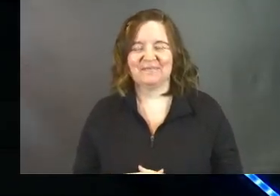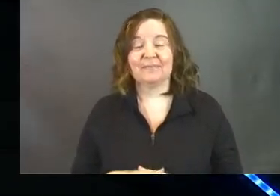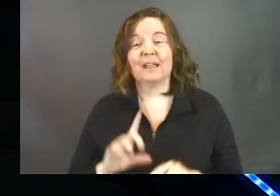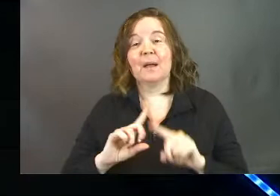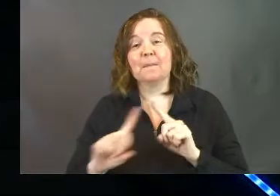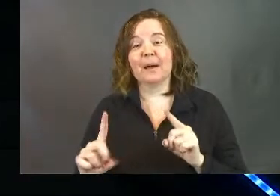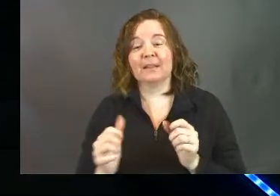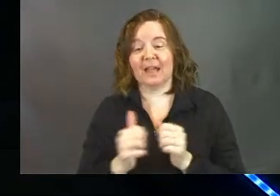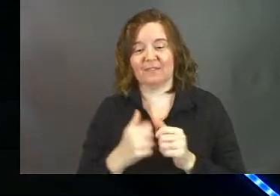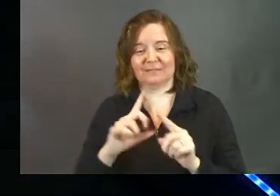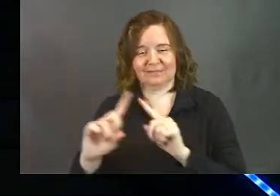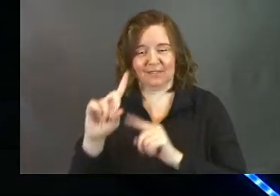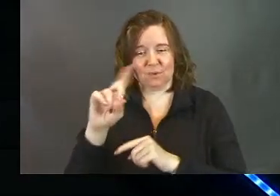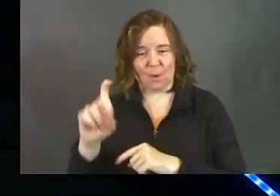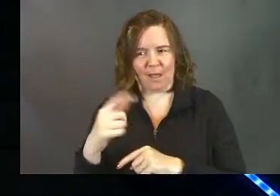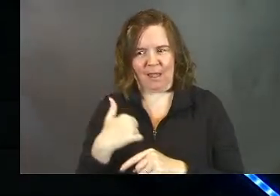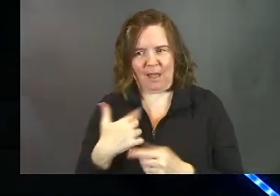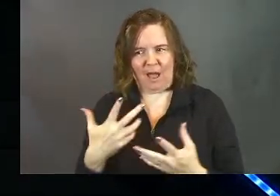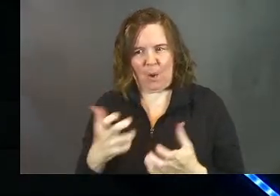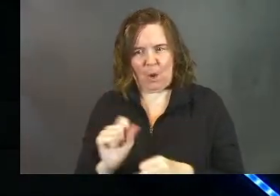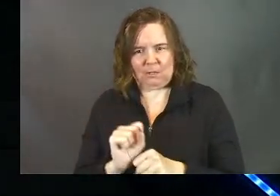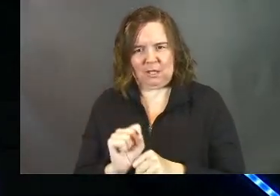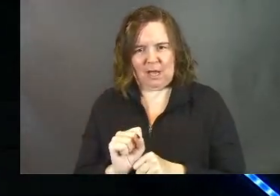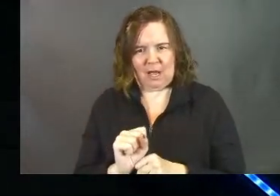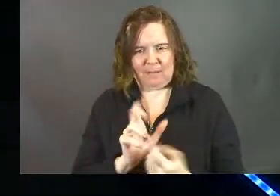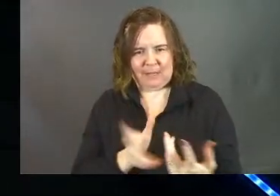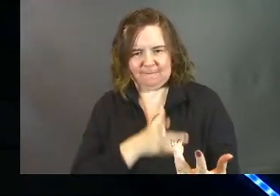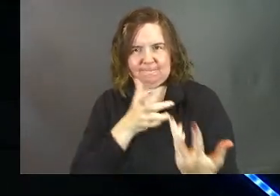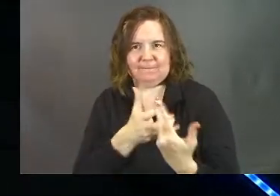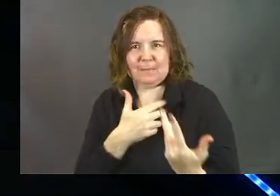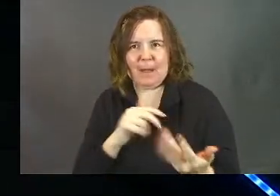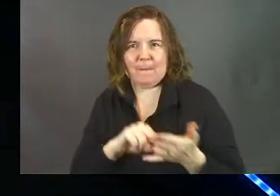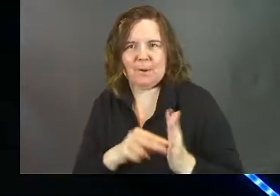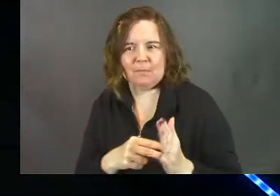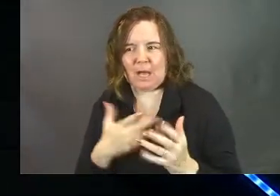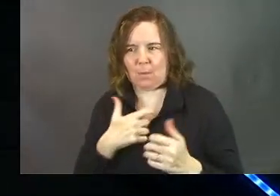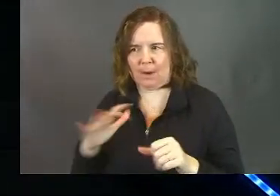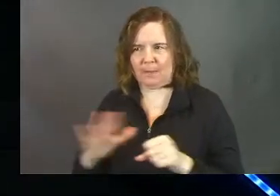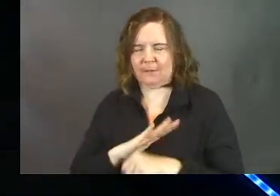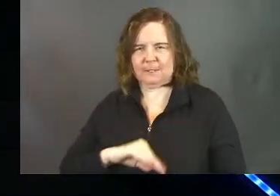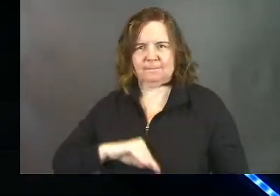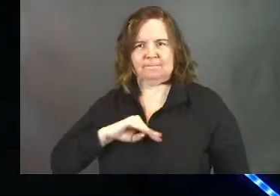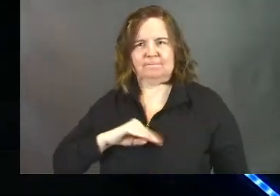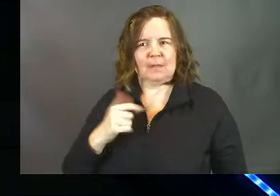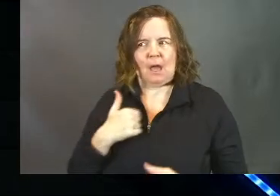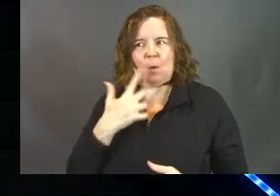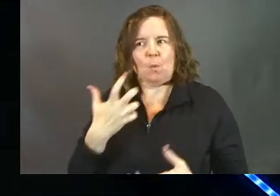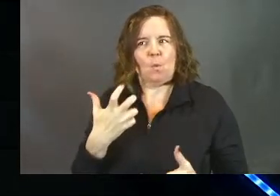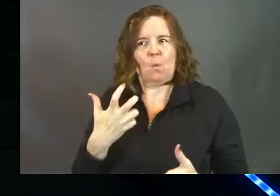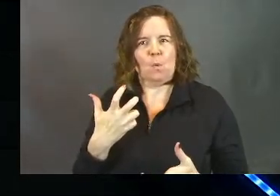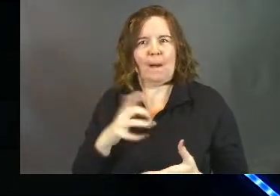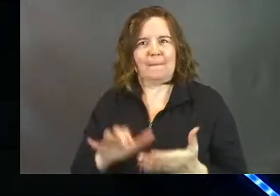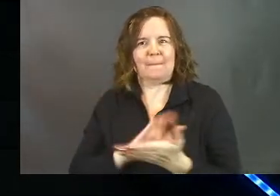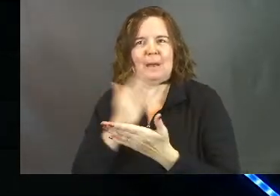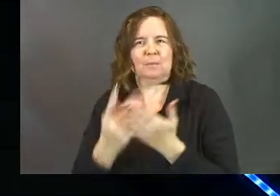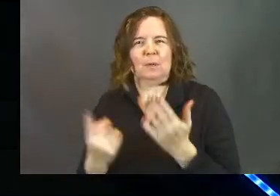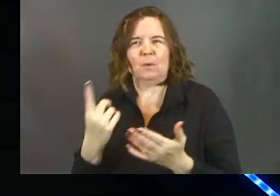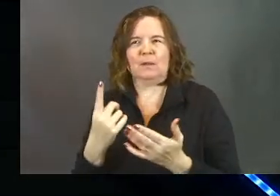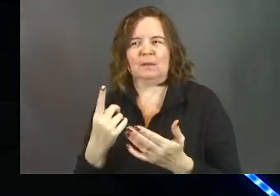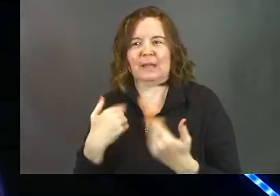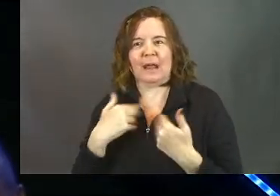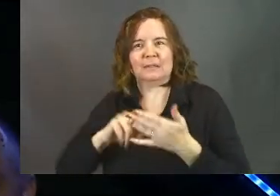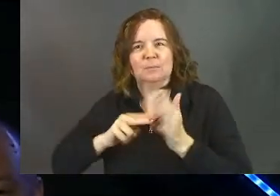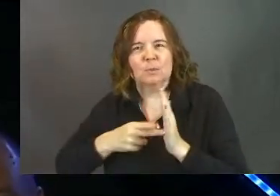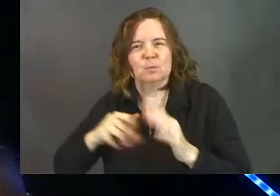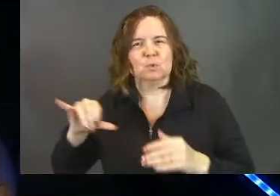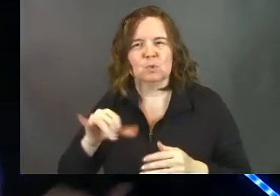But they come with these questions like, I want a job that's going to fit my purpose, and I want to be fulfilled, and I want to be married to somebody that's got